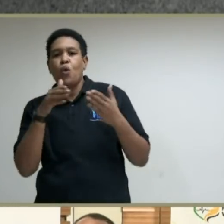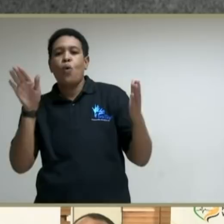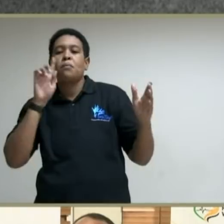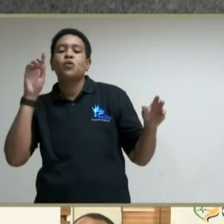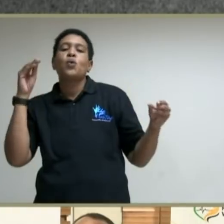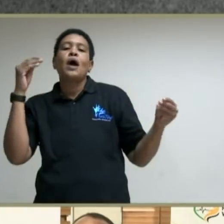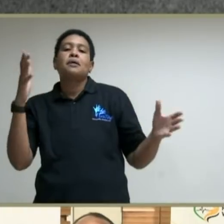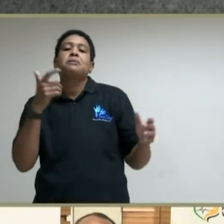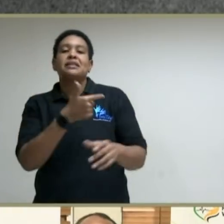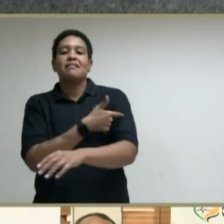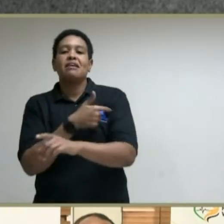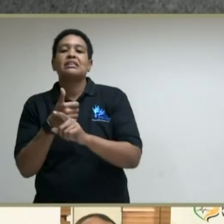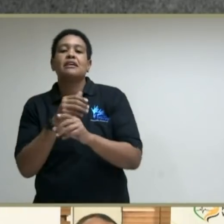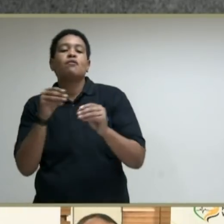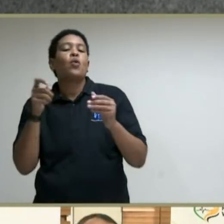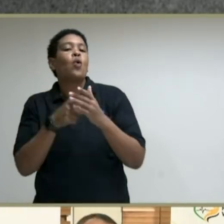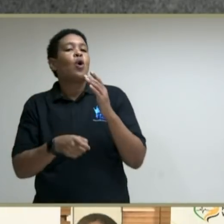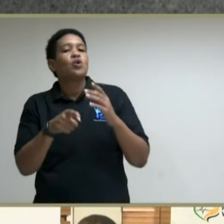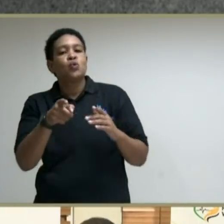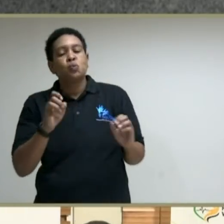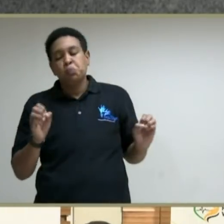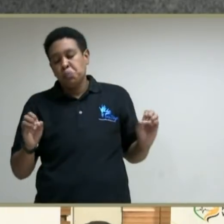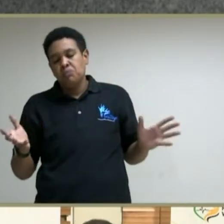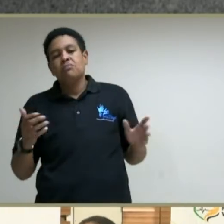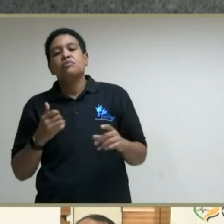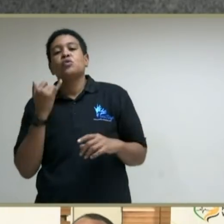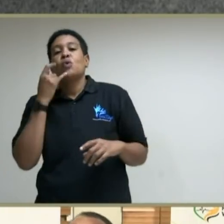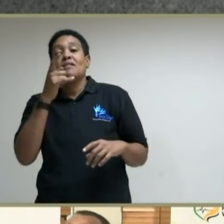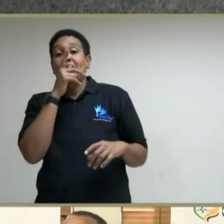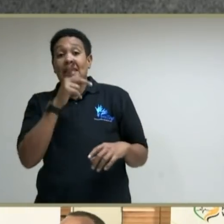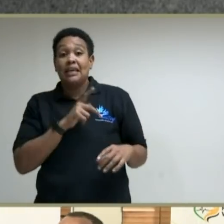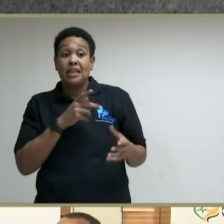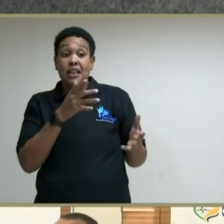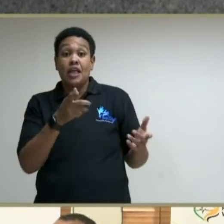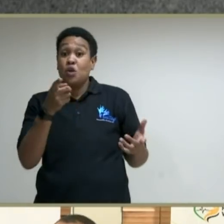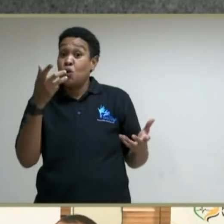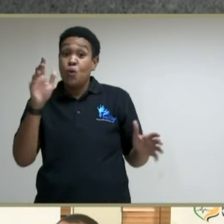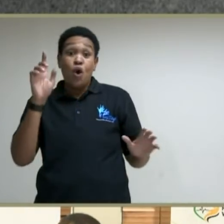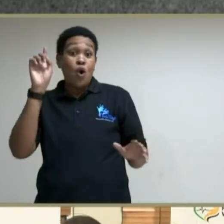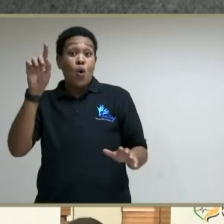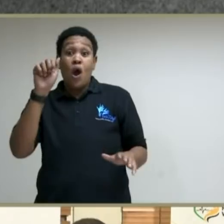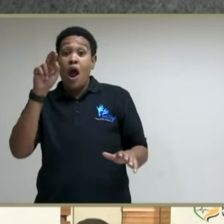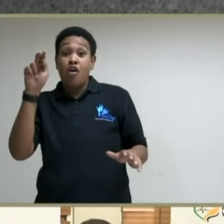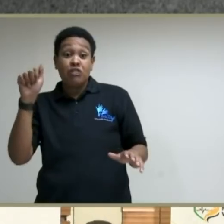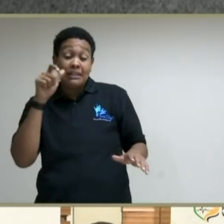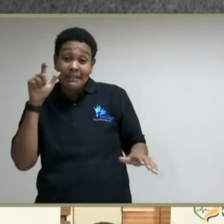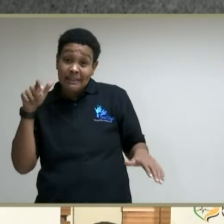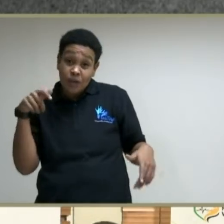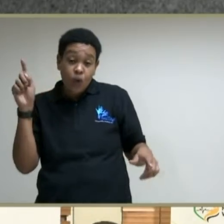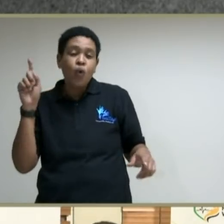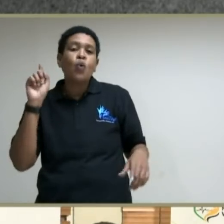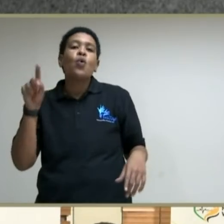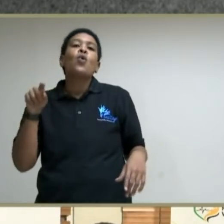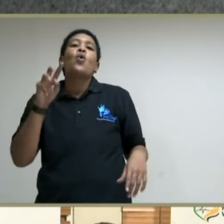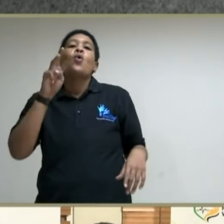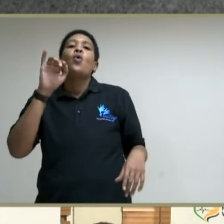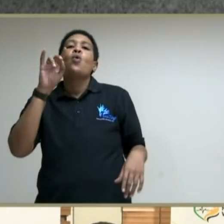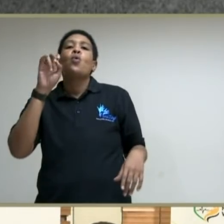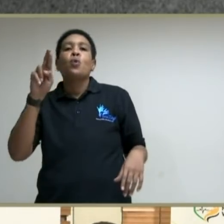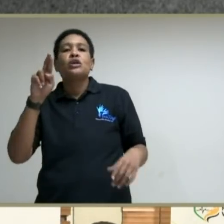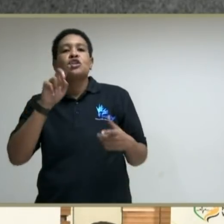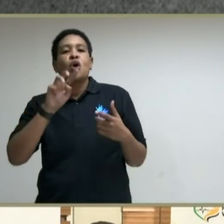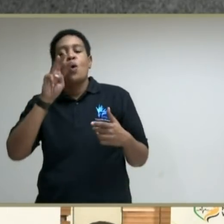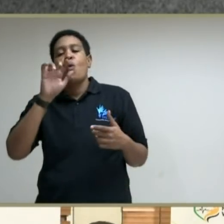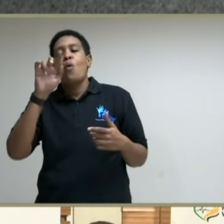administer vaccines at no cost to you. So if you're in Kingston, you don't want to go to the arena, you can go to Windsor Wellness